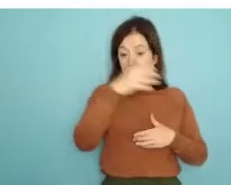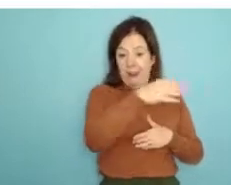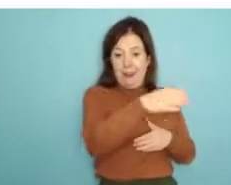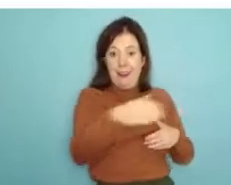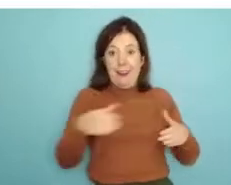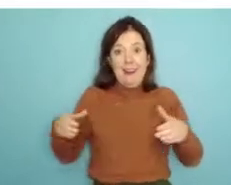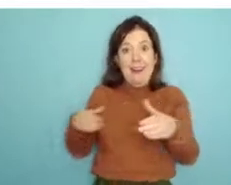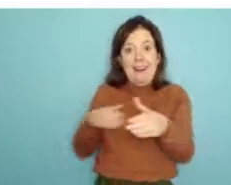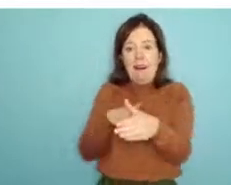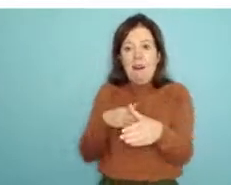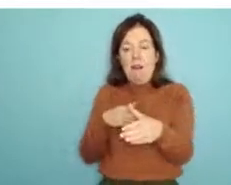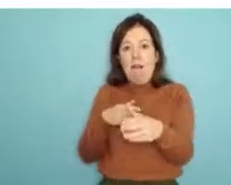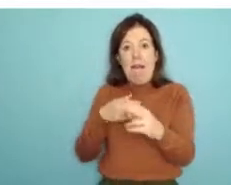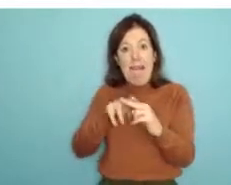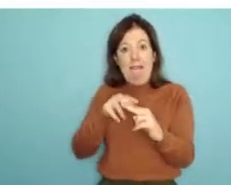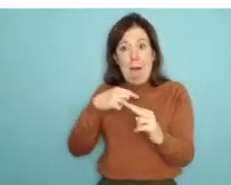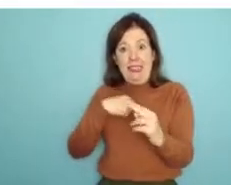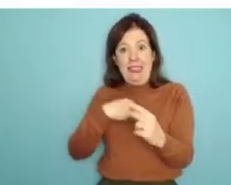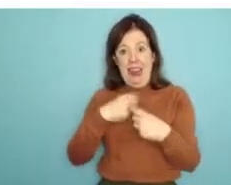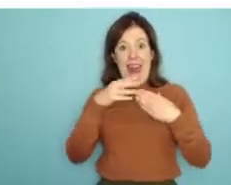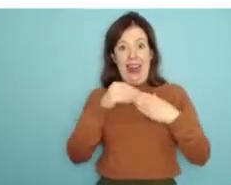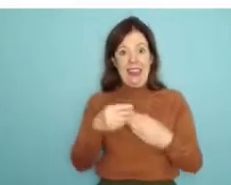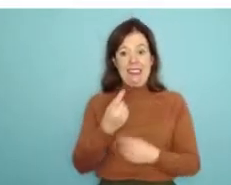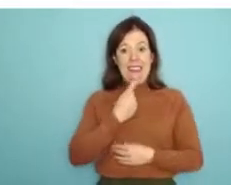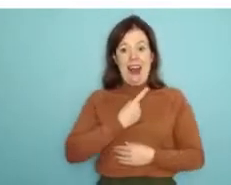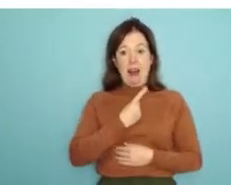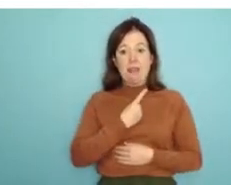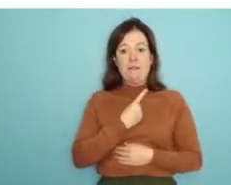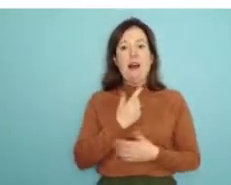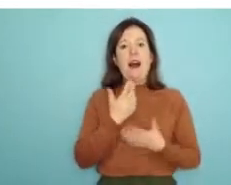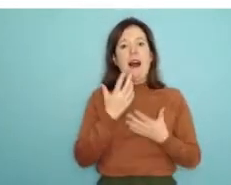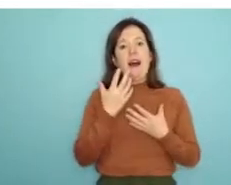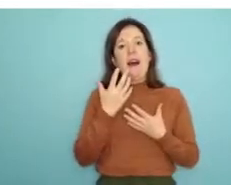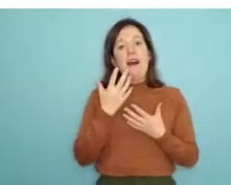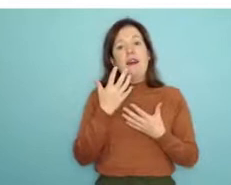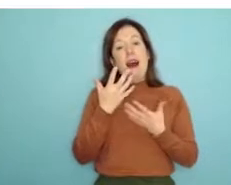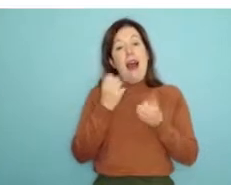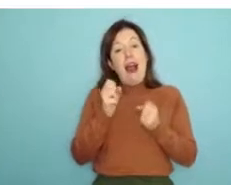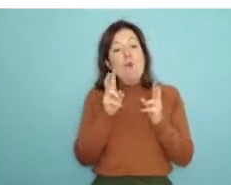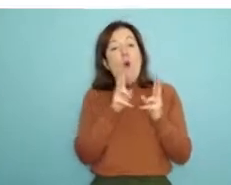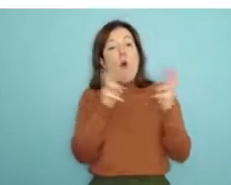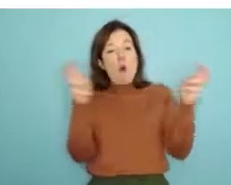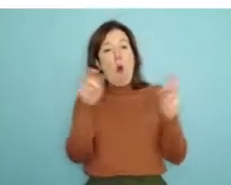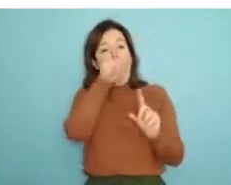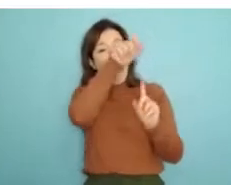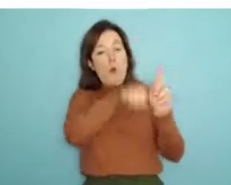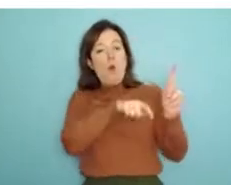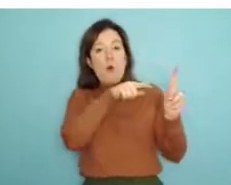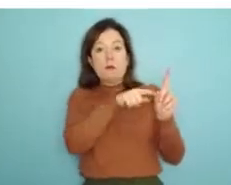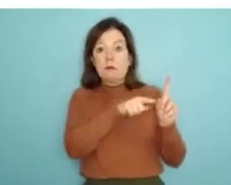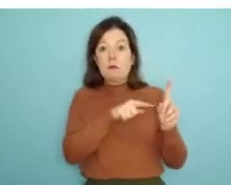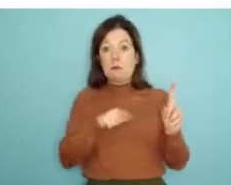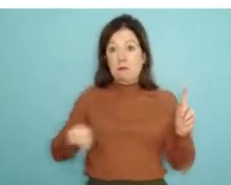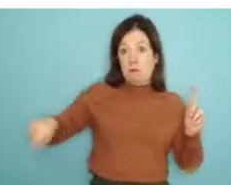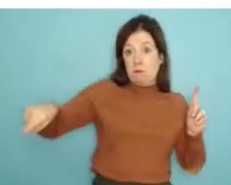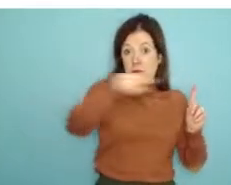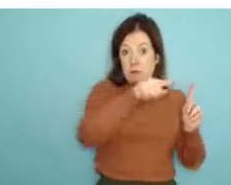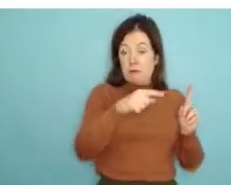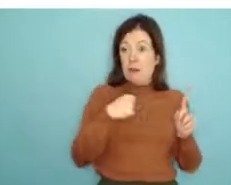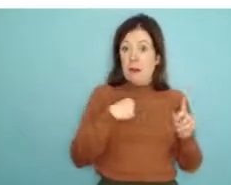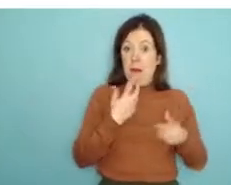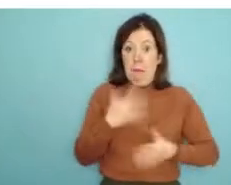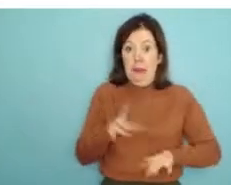all of this. And it reminds me of a Maya Angelou quote where she said, "People will forget what you said, people will forget what you